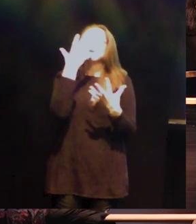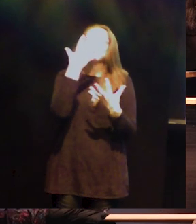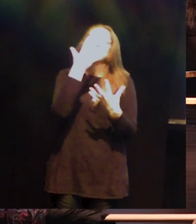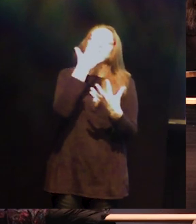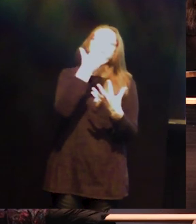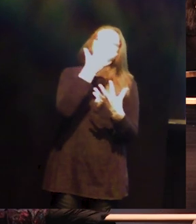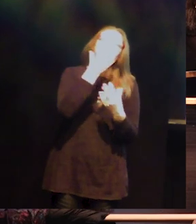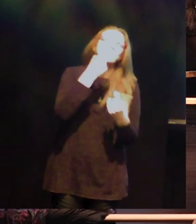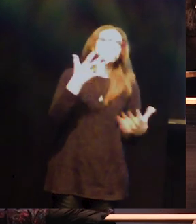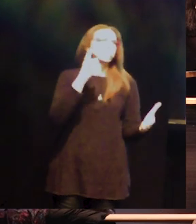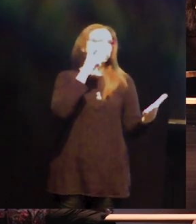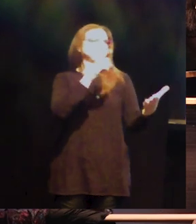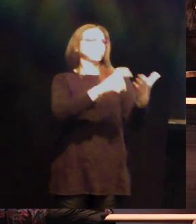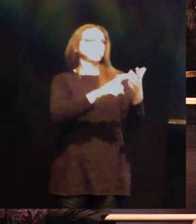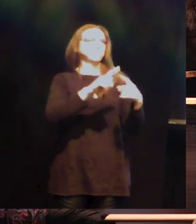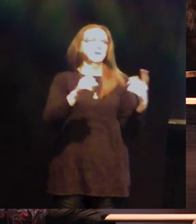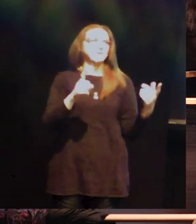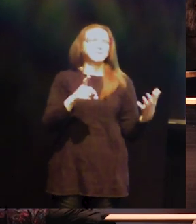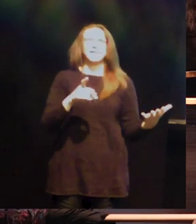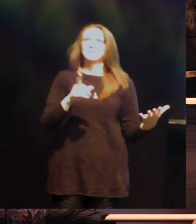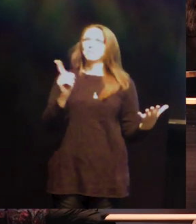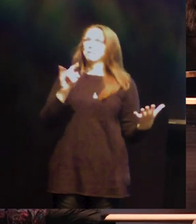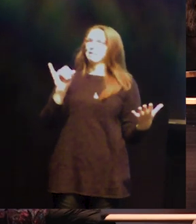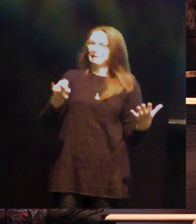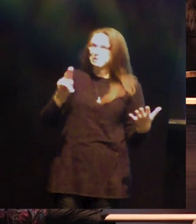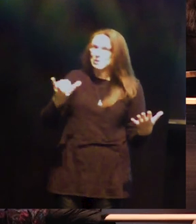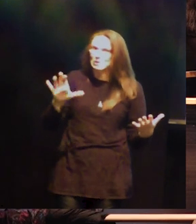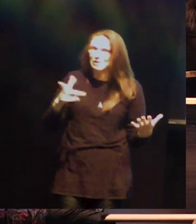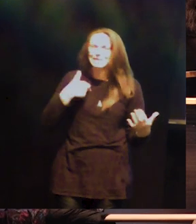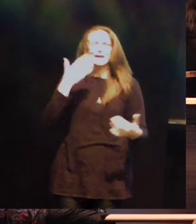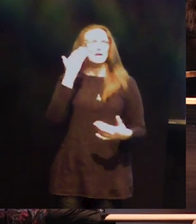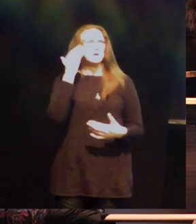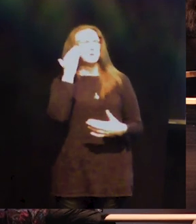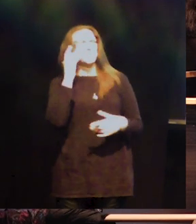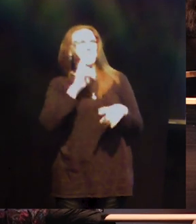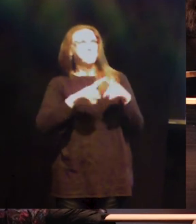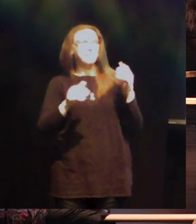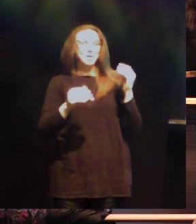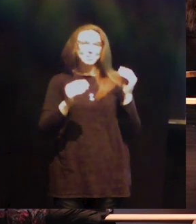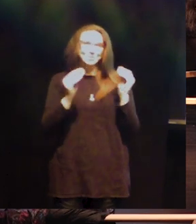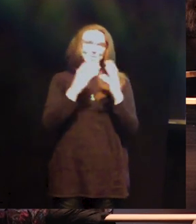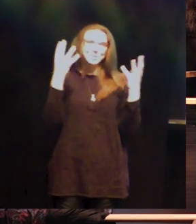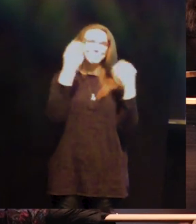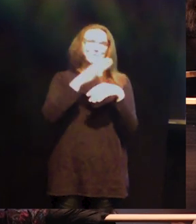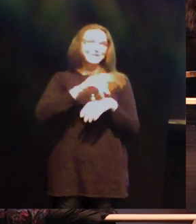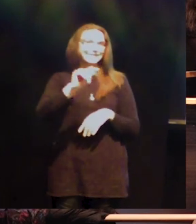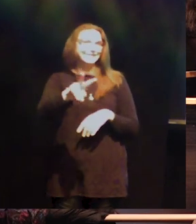something I recognized, but I don't know. Where lighting, is this? I was like, I know this place, but it's even prettier on TV.